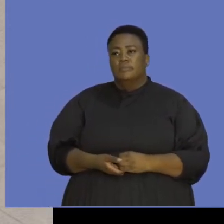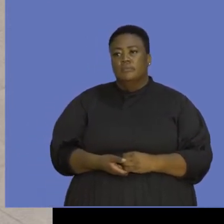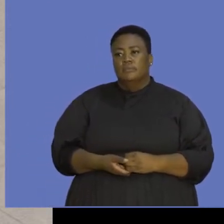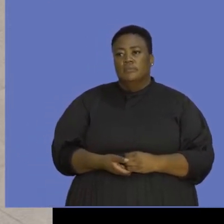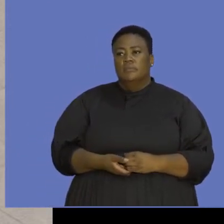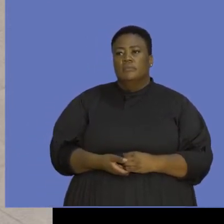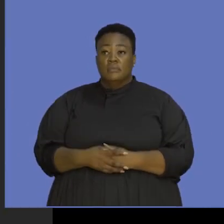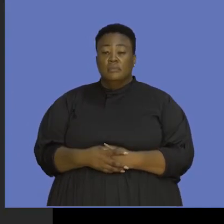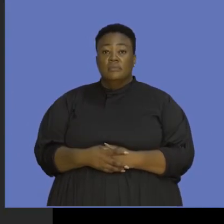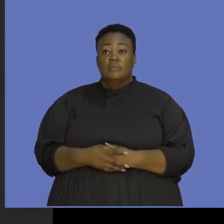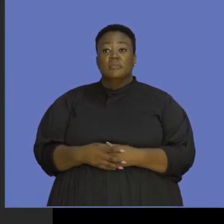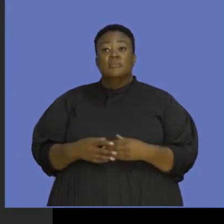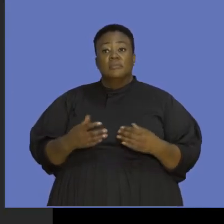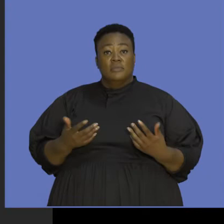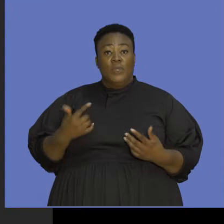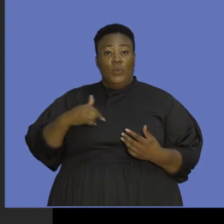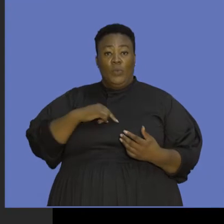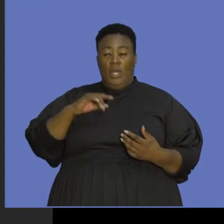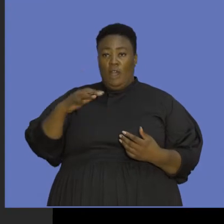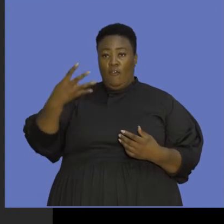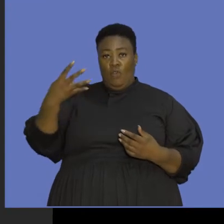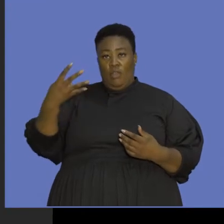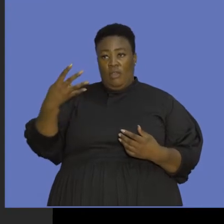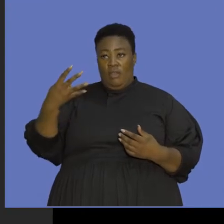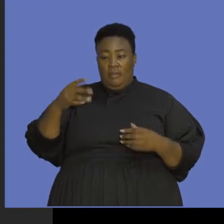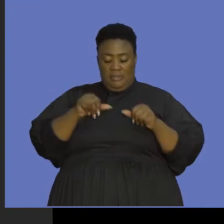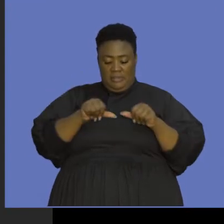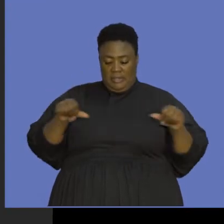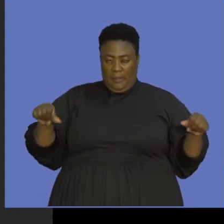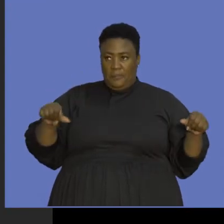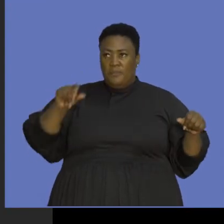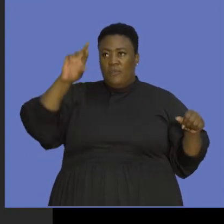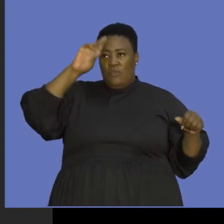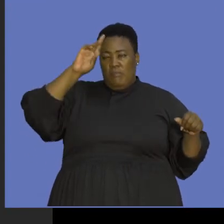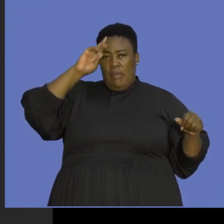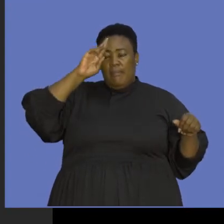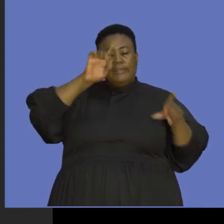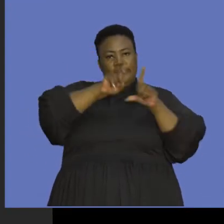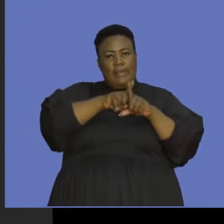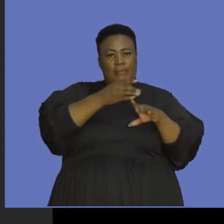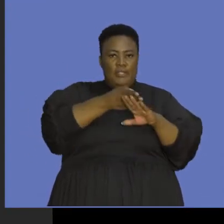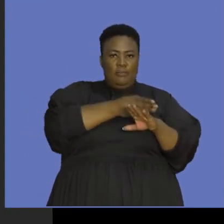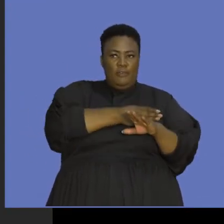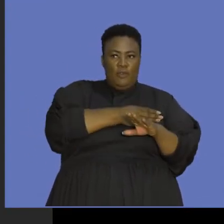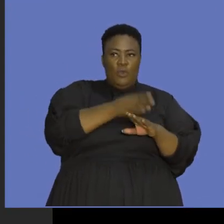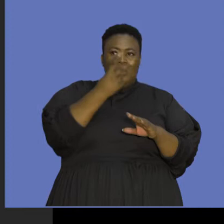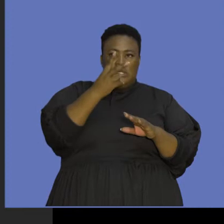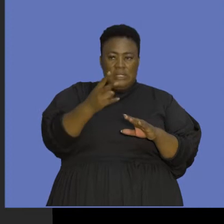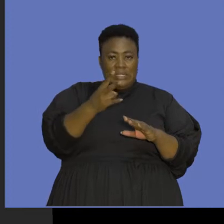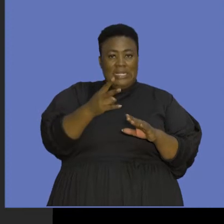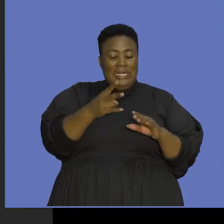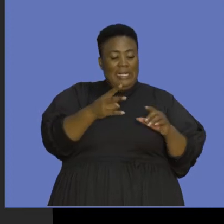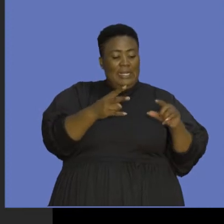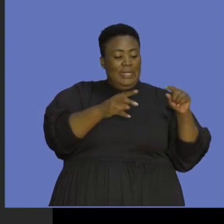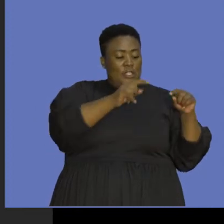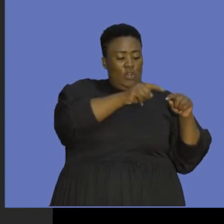go. Okay, so we have our fourth tape. Okay, and remember, just like before, we're looking